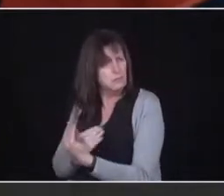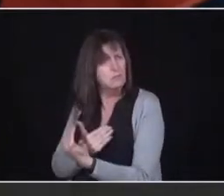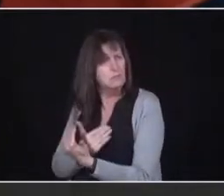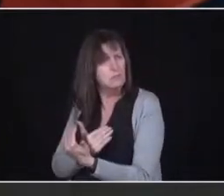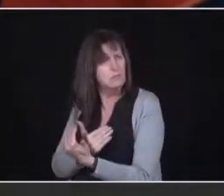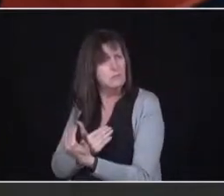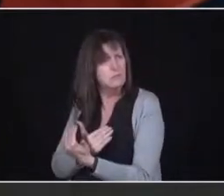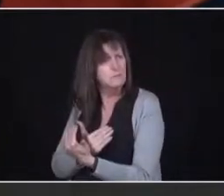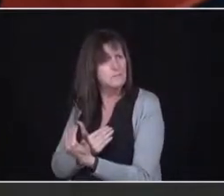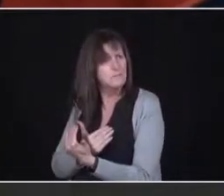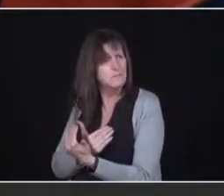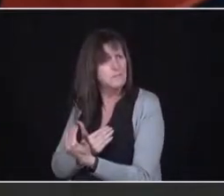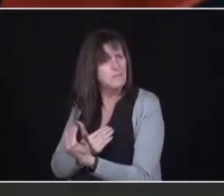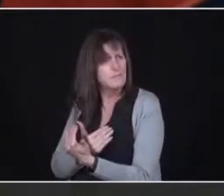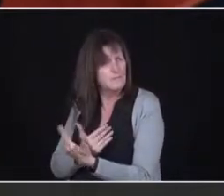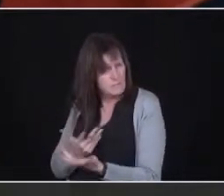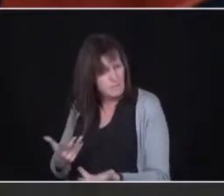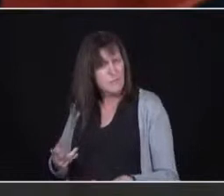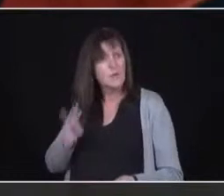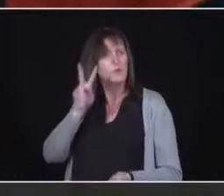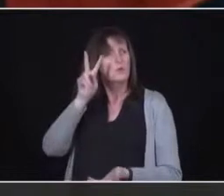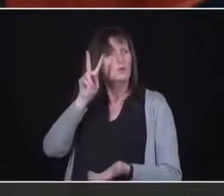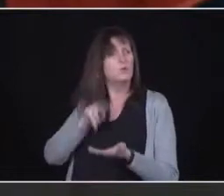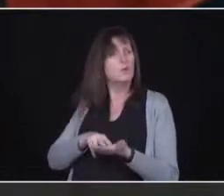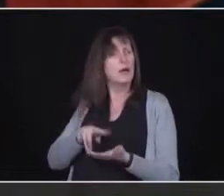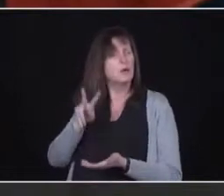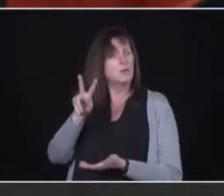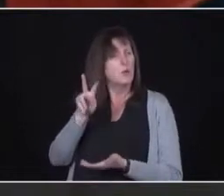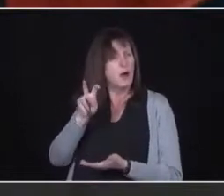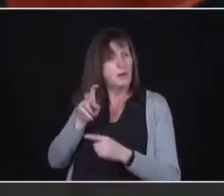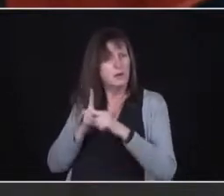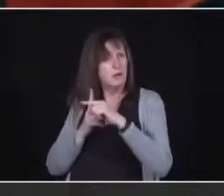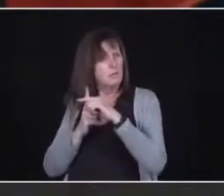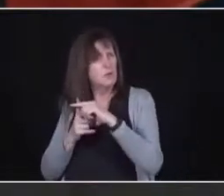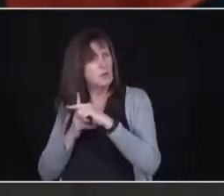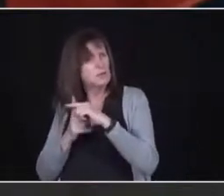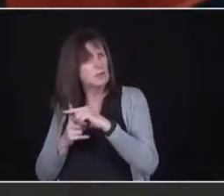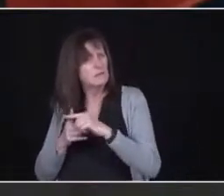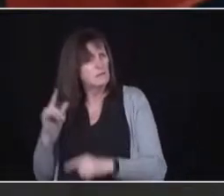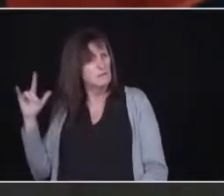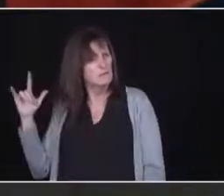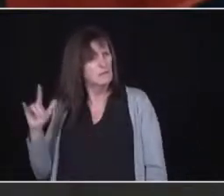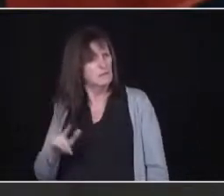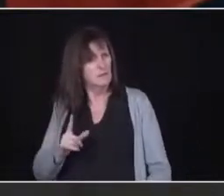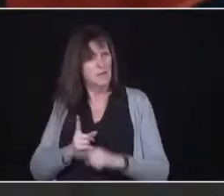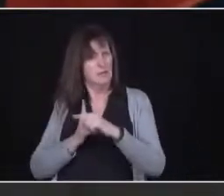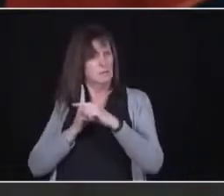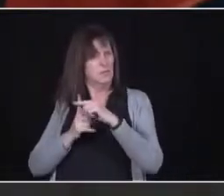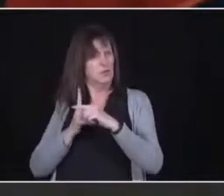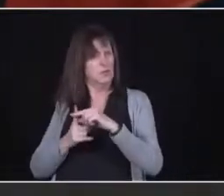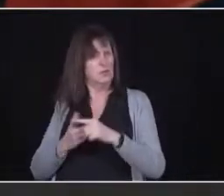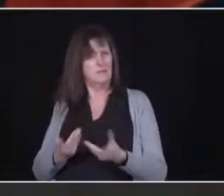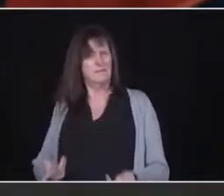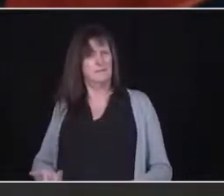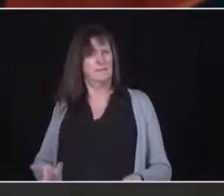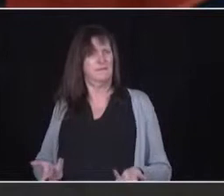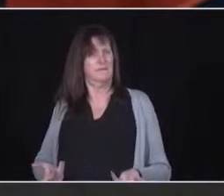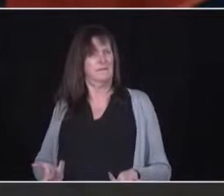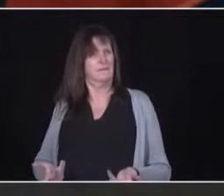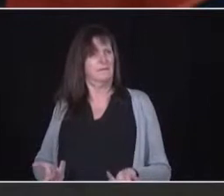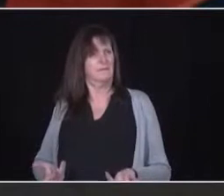know, were tested positive coming into our country that I know of right now. And it only, it doesn't take 2,200